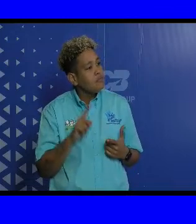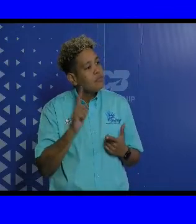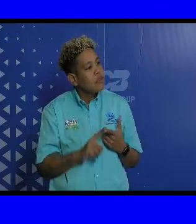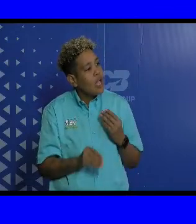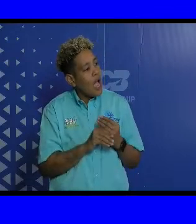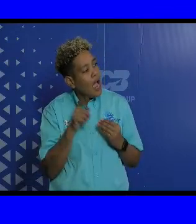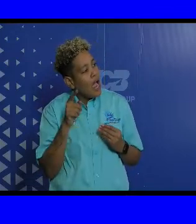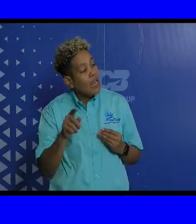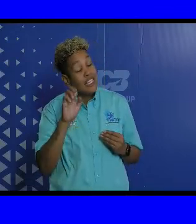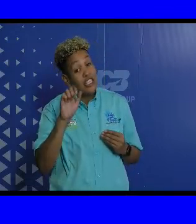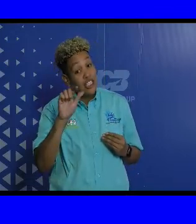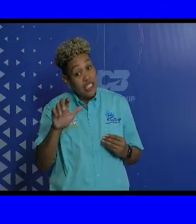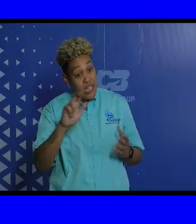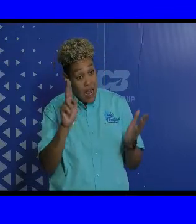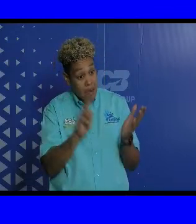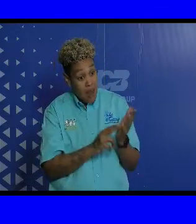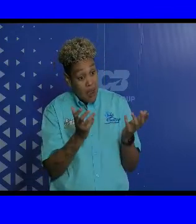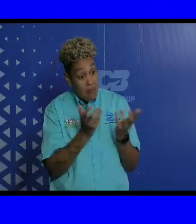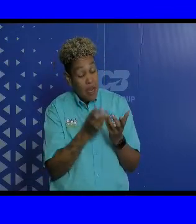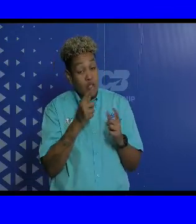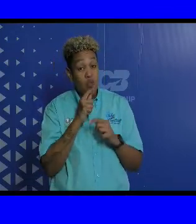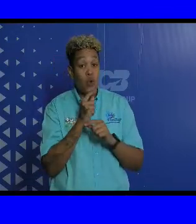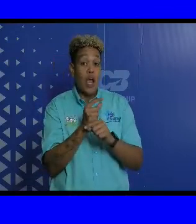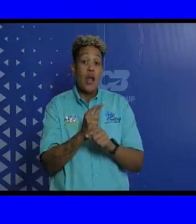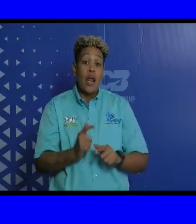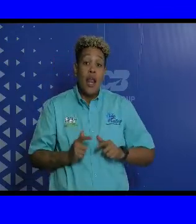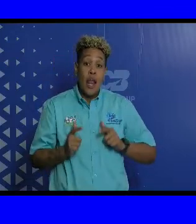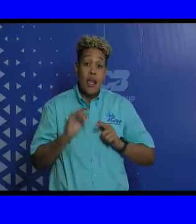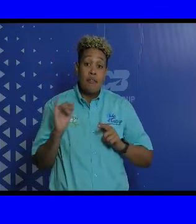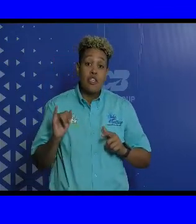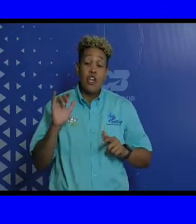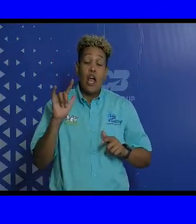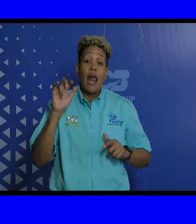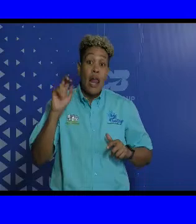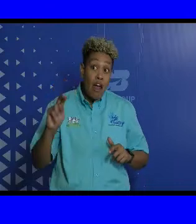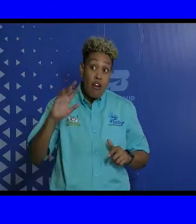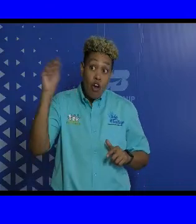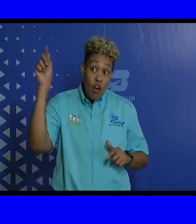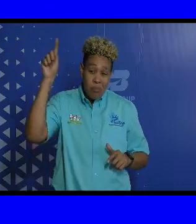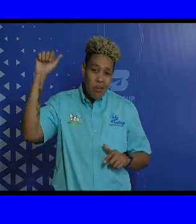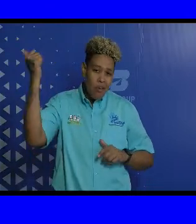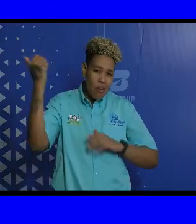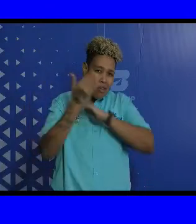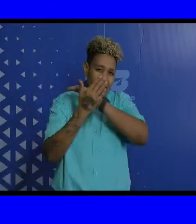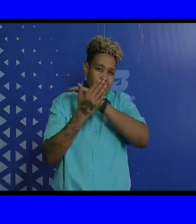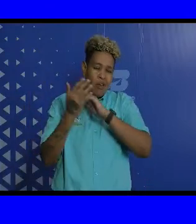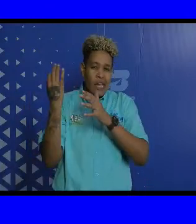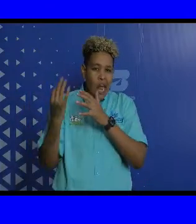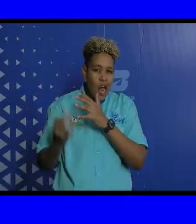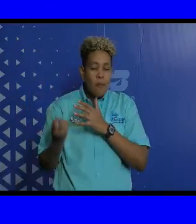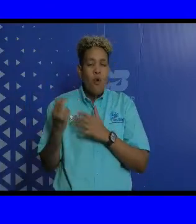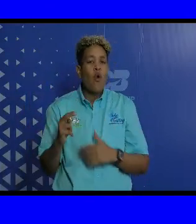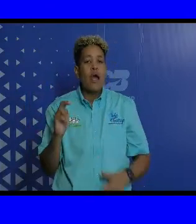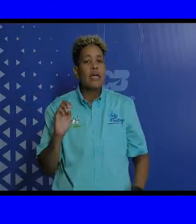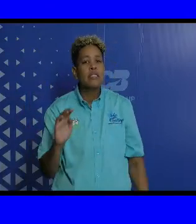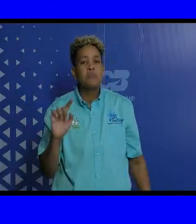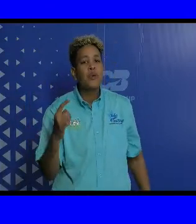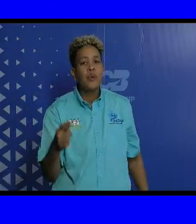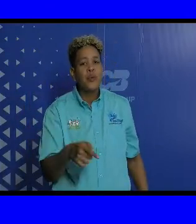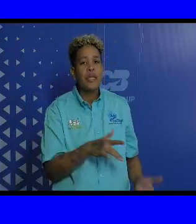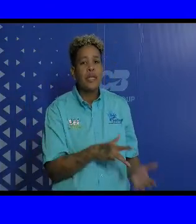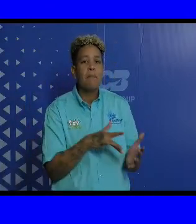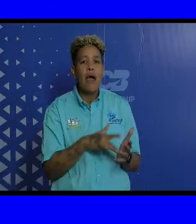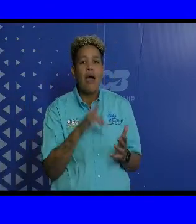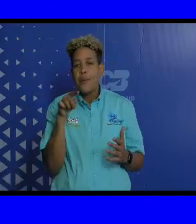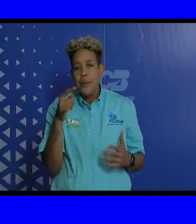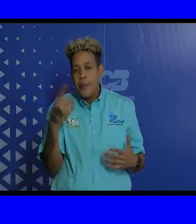also does EGC apply to Guardian and Clarion or just NCB,